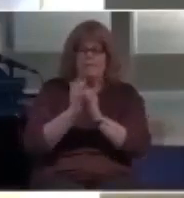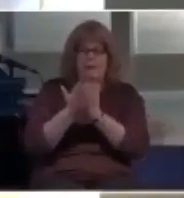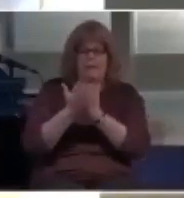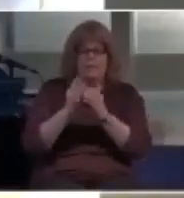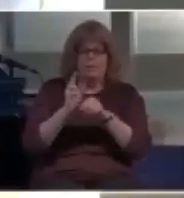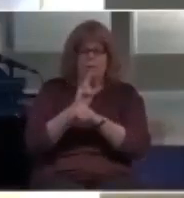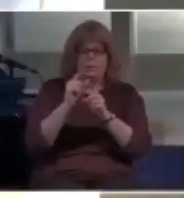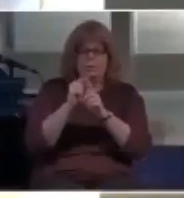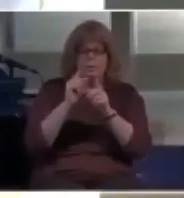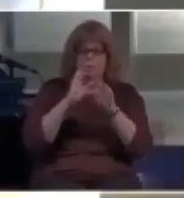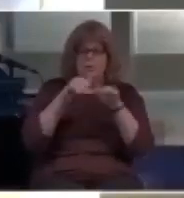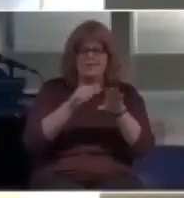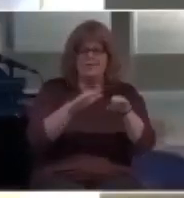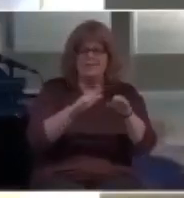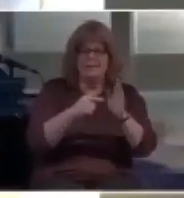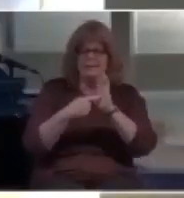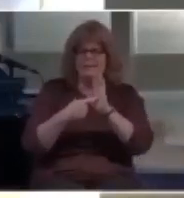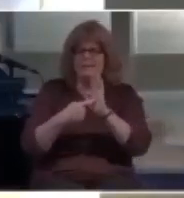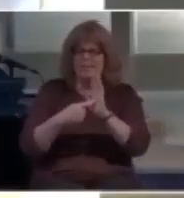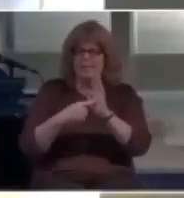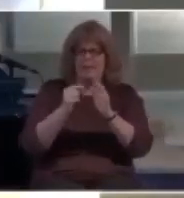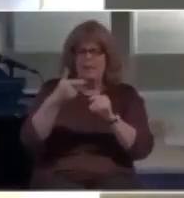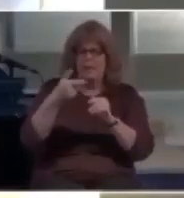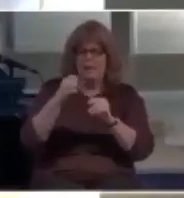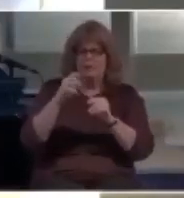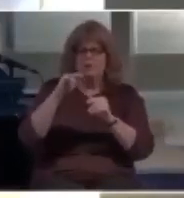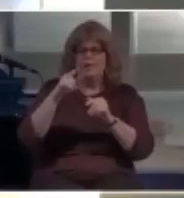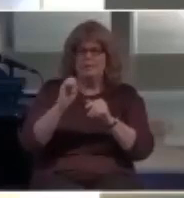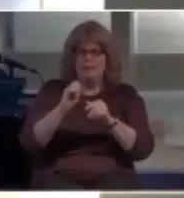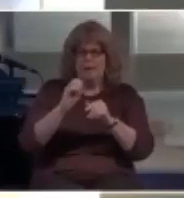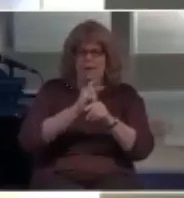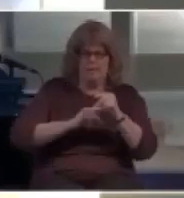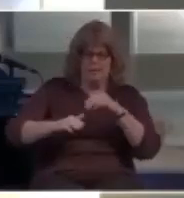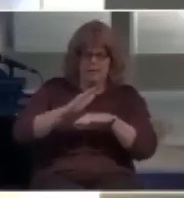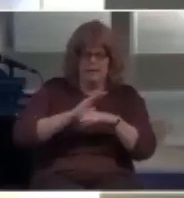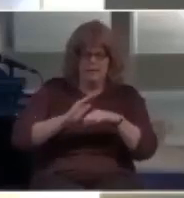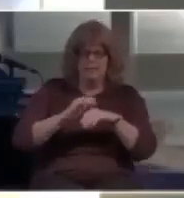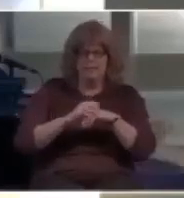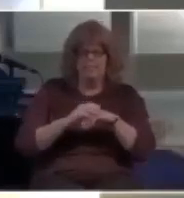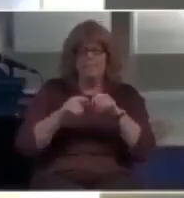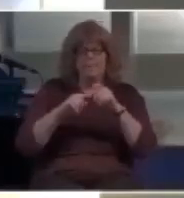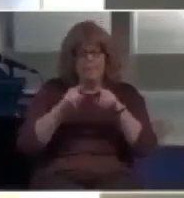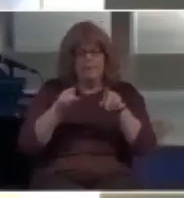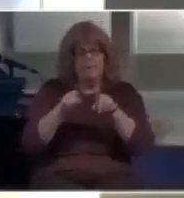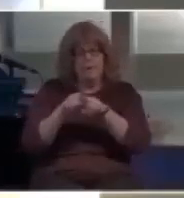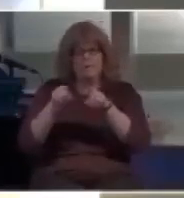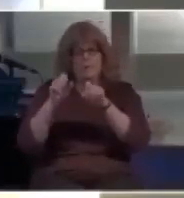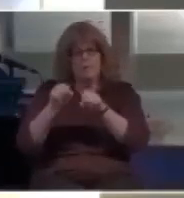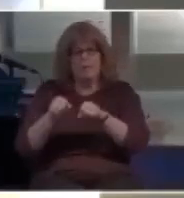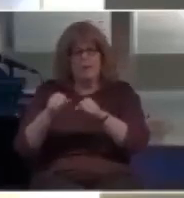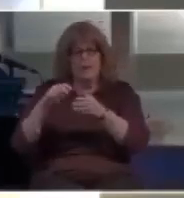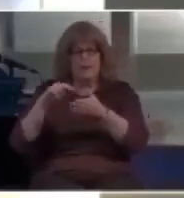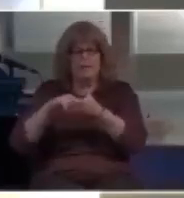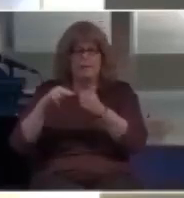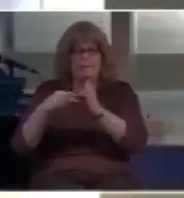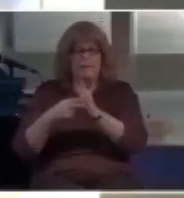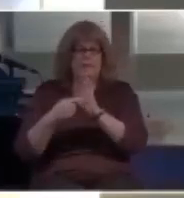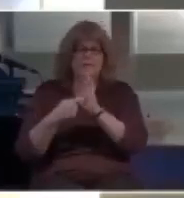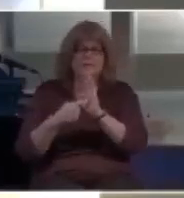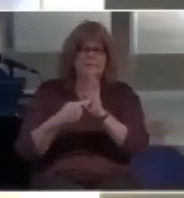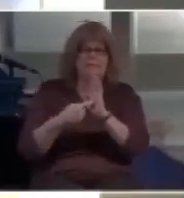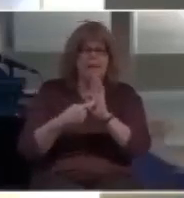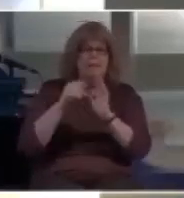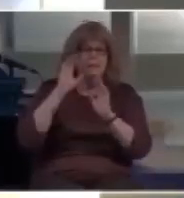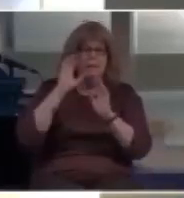with Gentile kingdoms and empires. It also can mean, it could be a symbolic